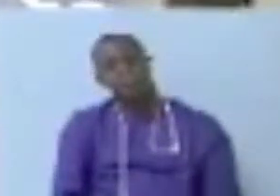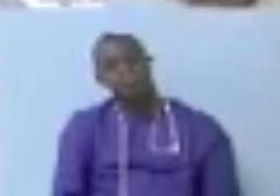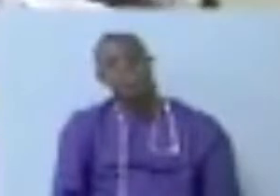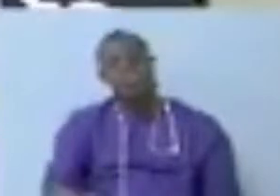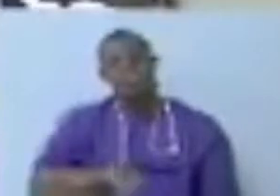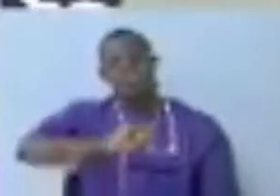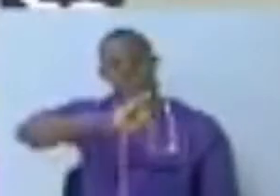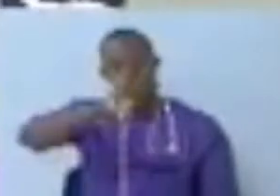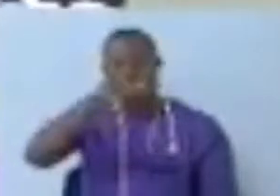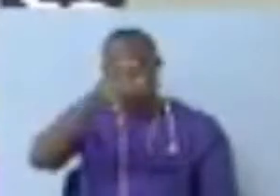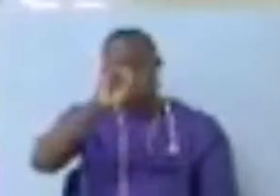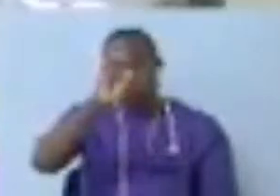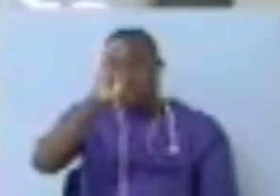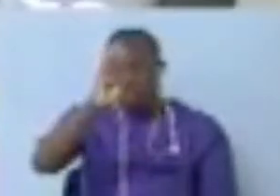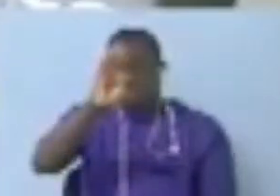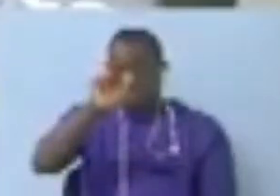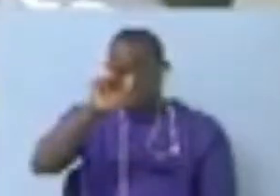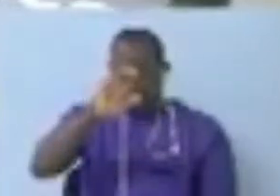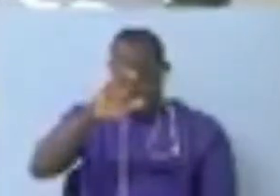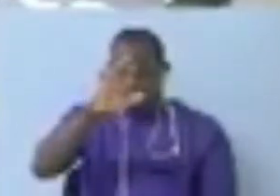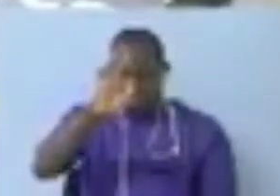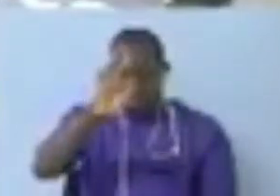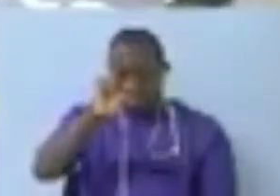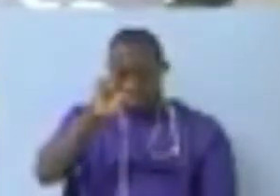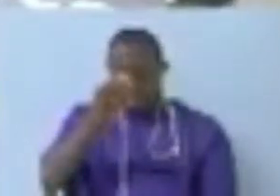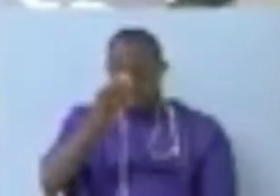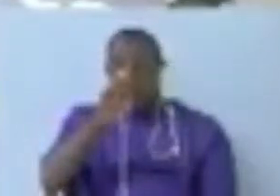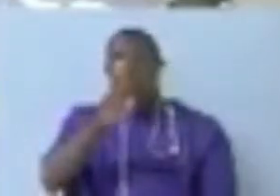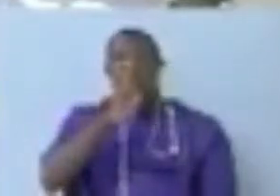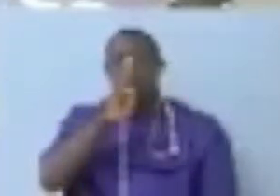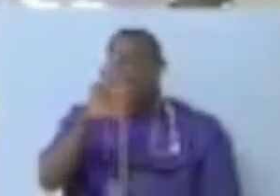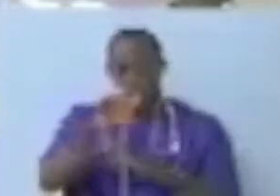Jobarteh, the article says, Jobarteh, who was